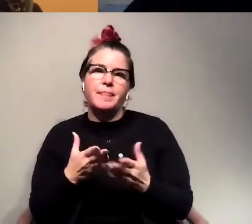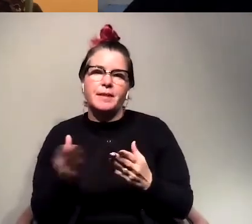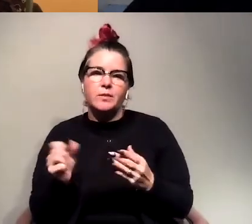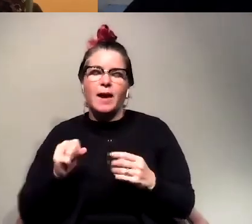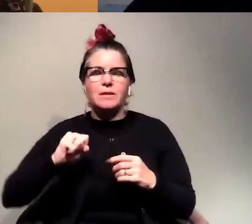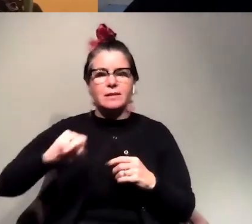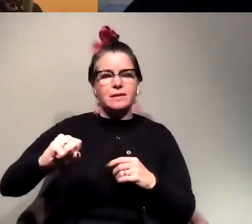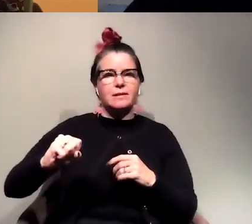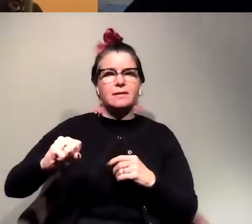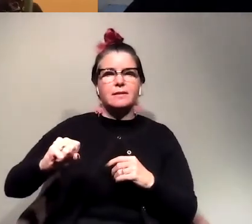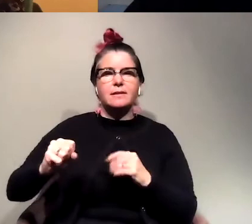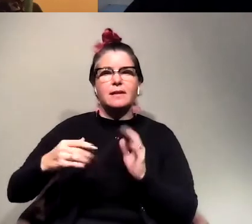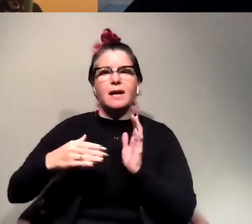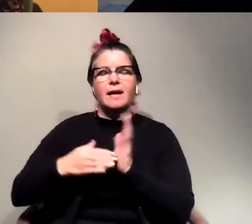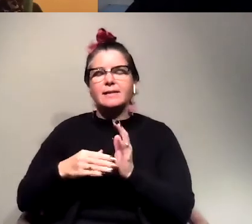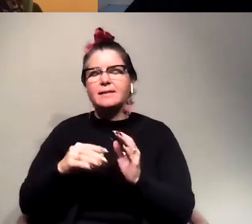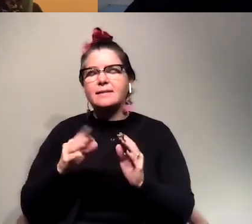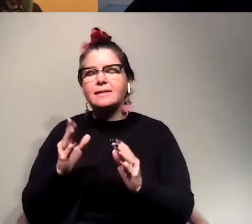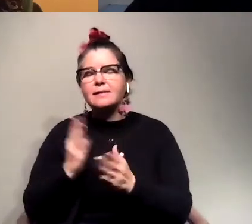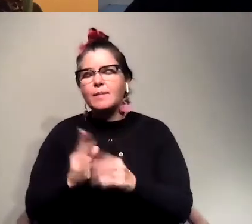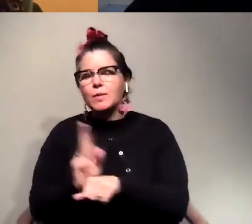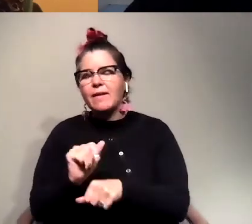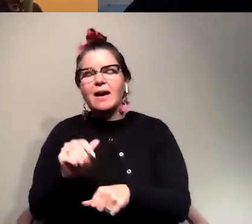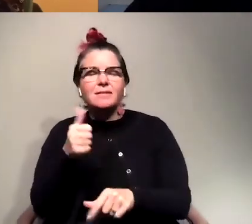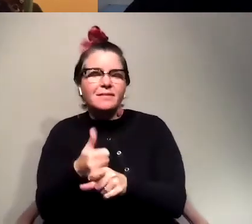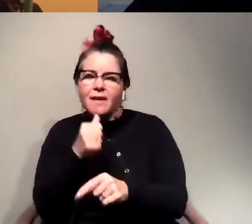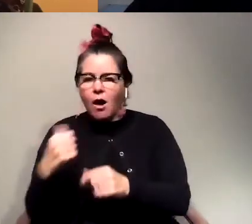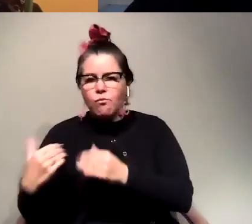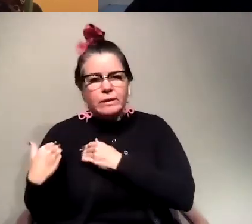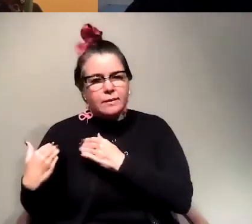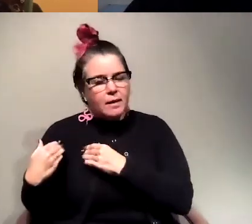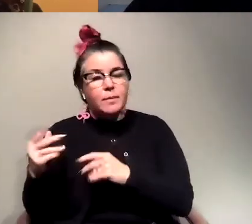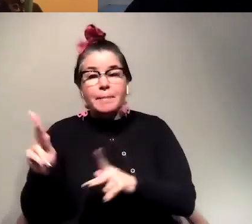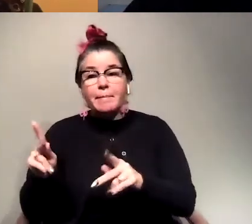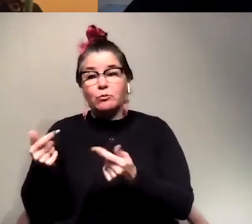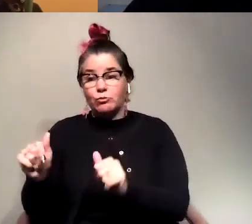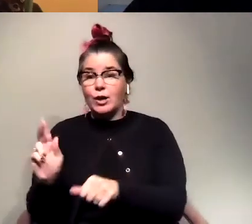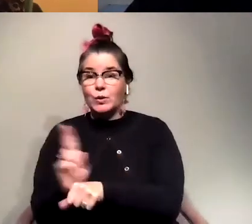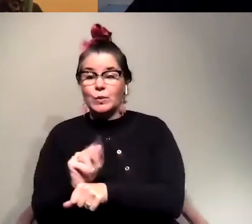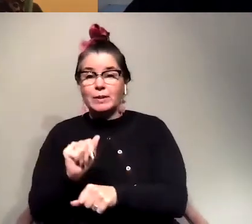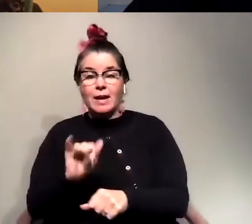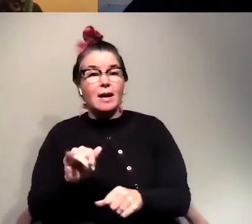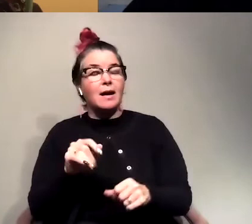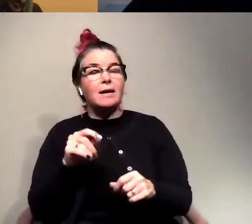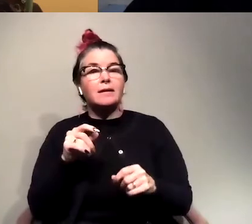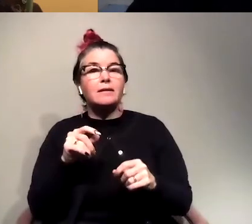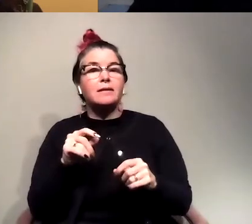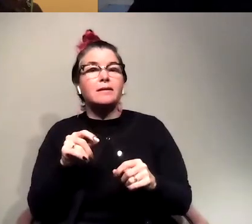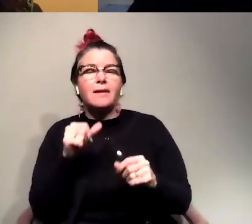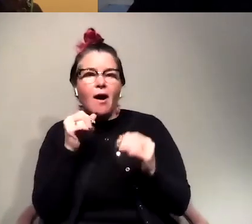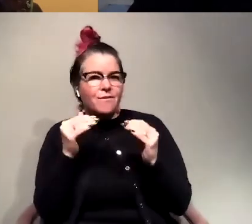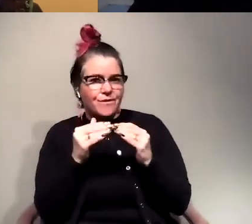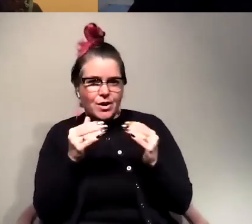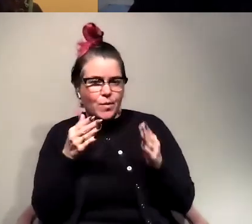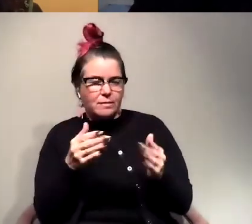some irresponsible uses of AI. So people trying to use AI in ways that are unfair.